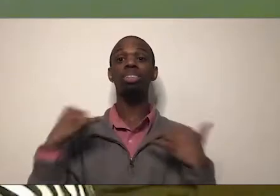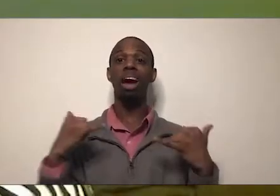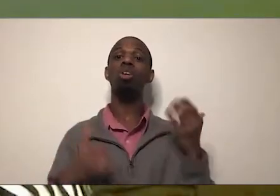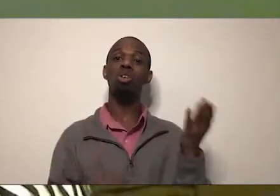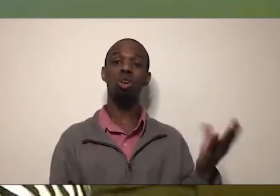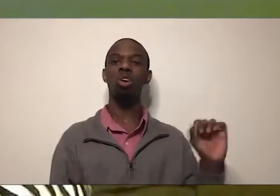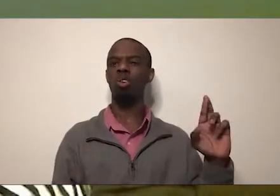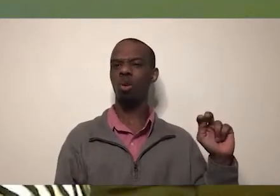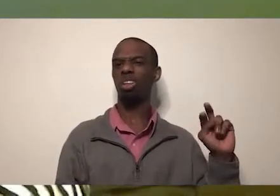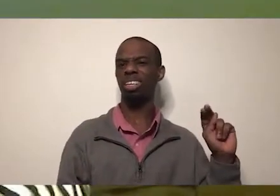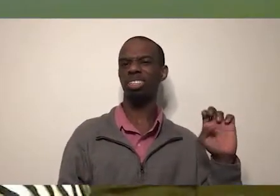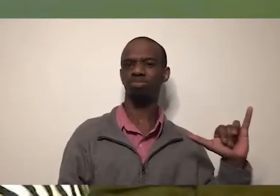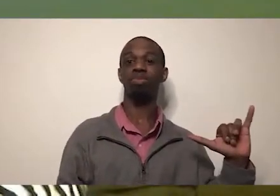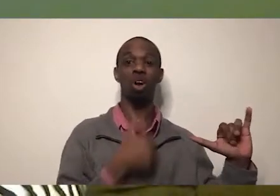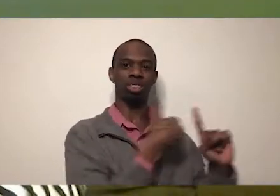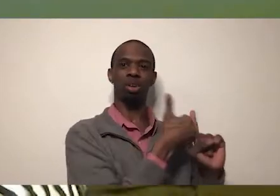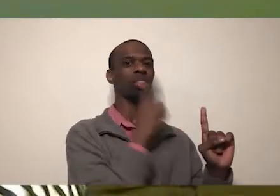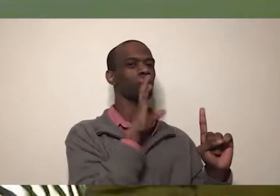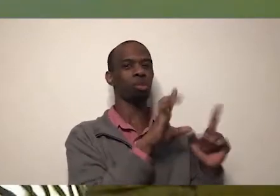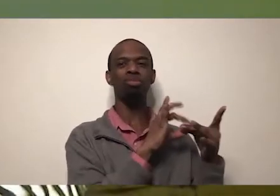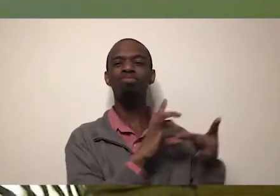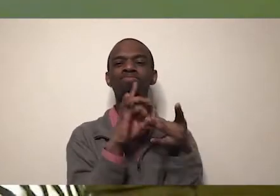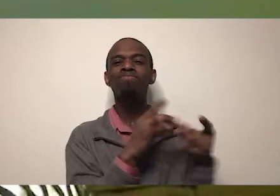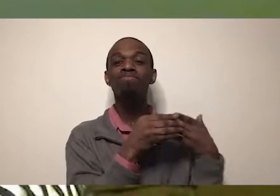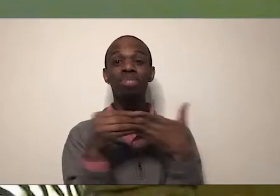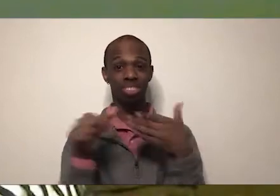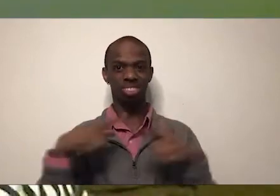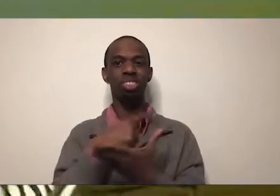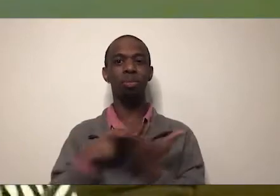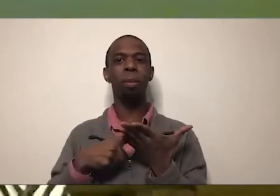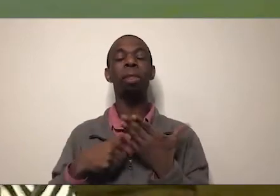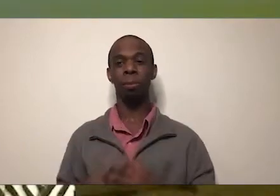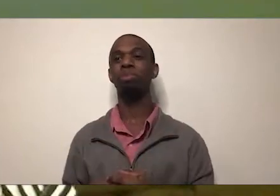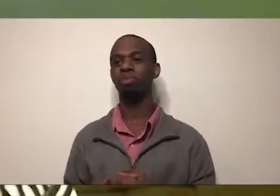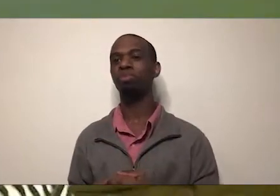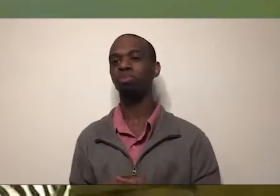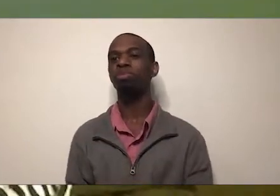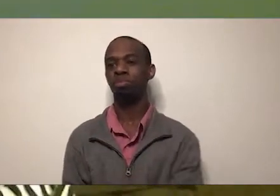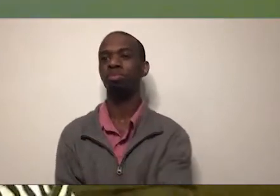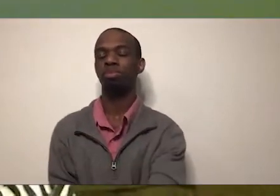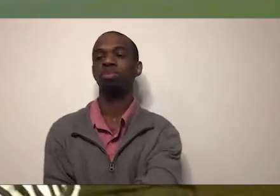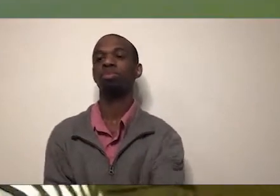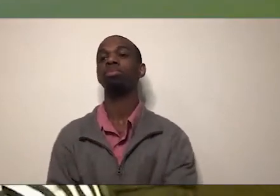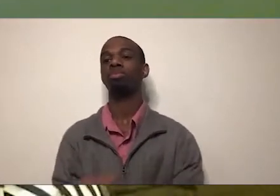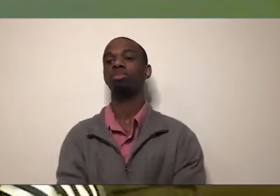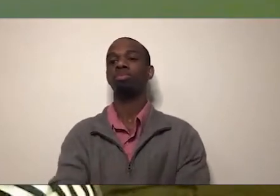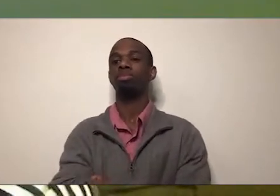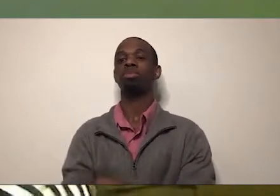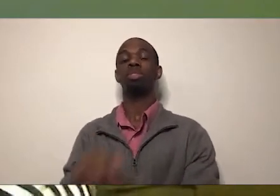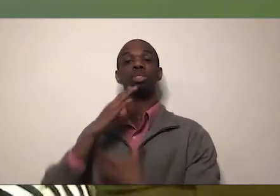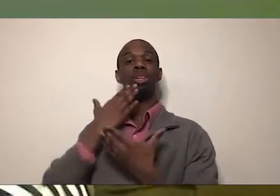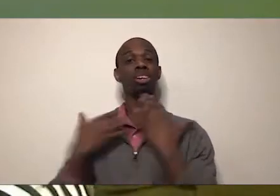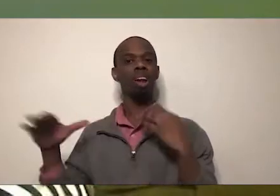afternoon, everyone. I'm delighted to join you this evening for this important conversation. Thank you to the SHED,